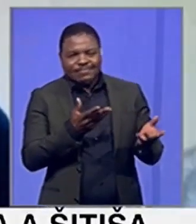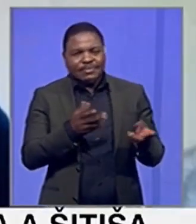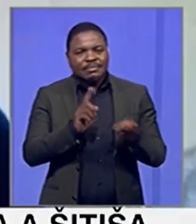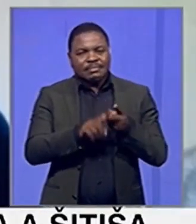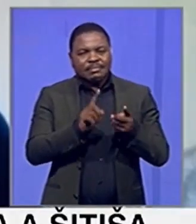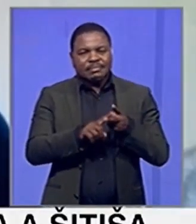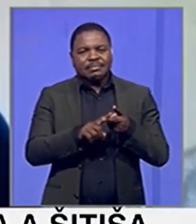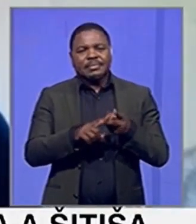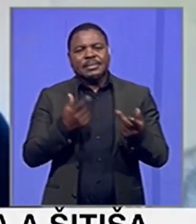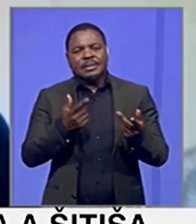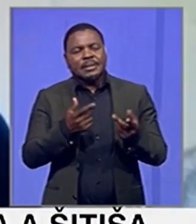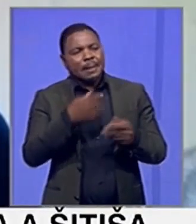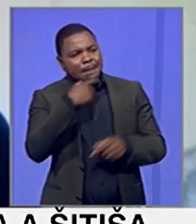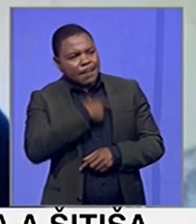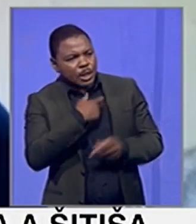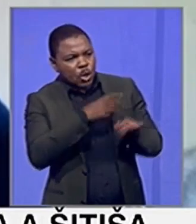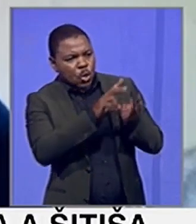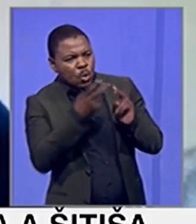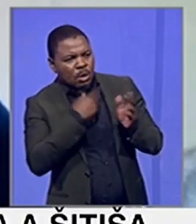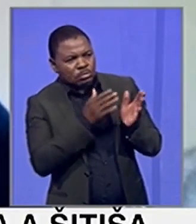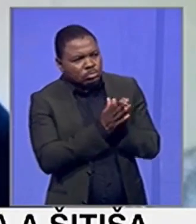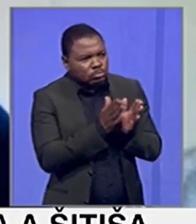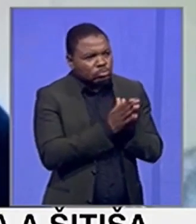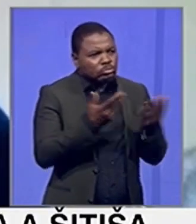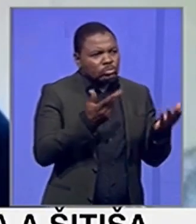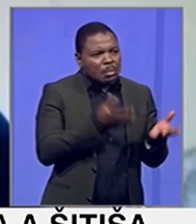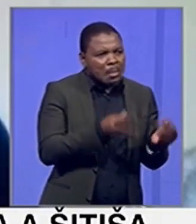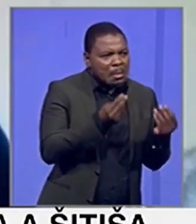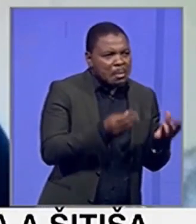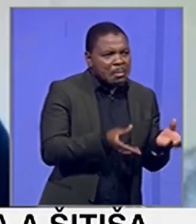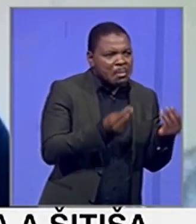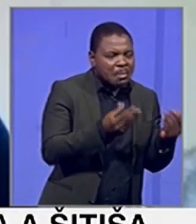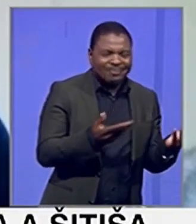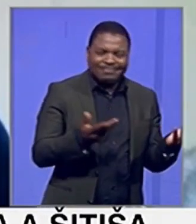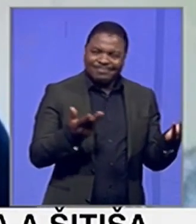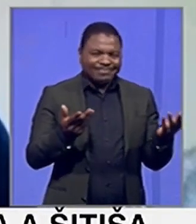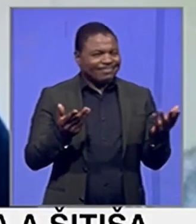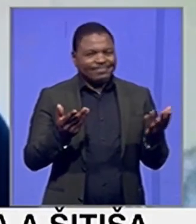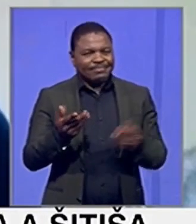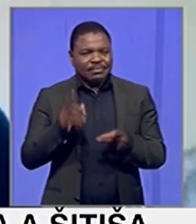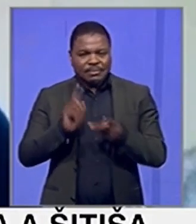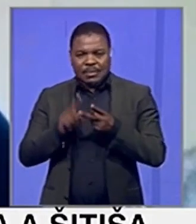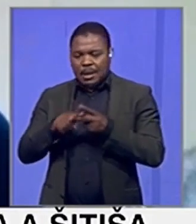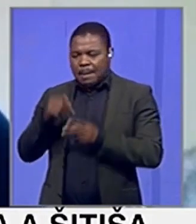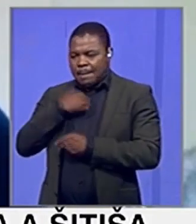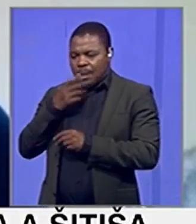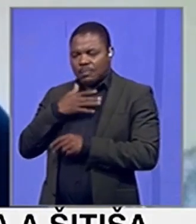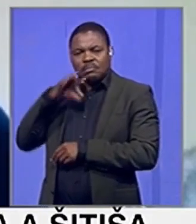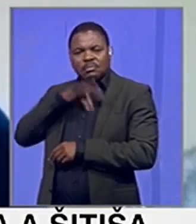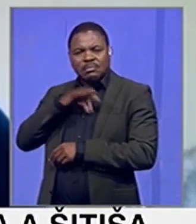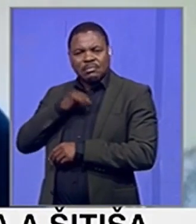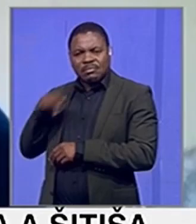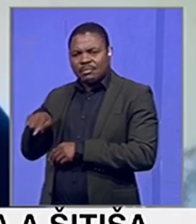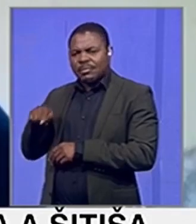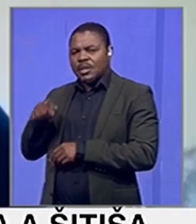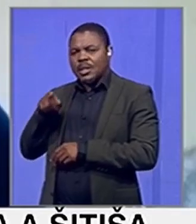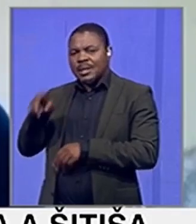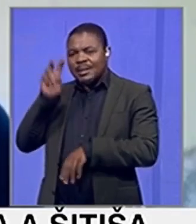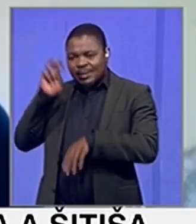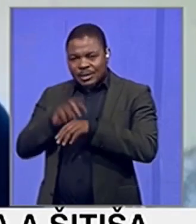business funding, personal loan, to see if I could get anything. And your turnover, for example, you are expected to